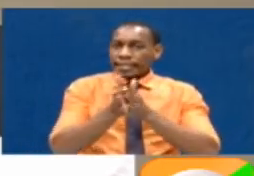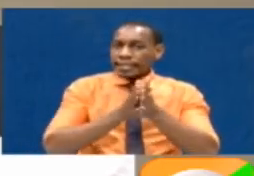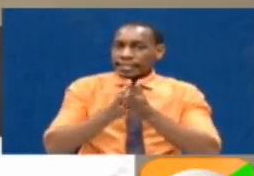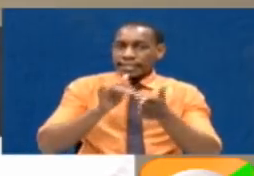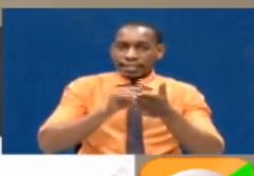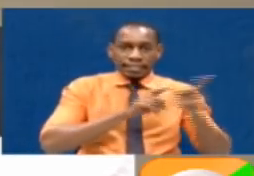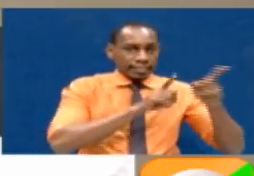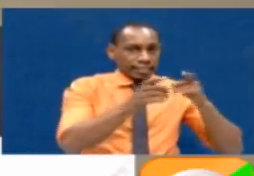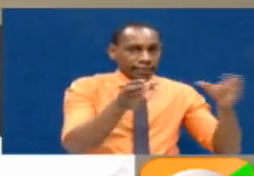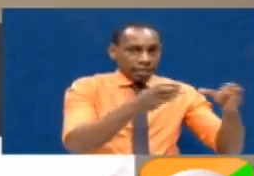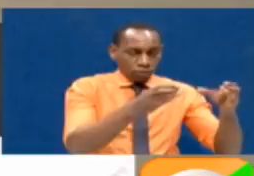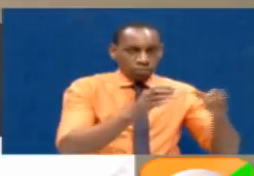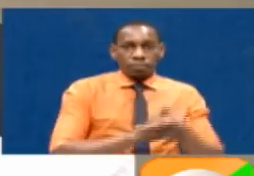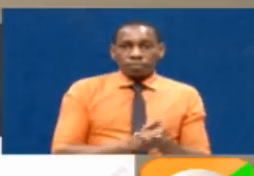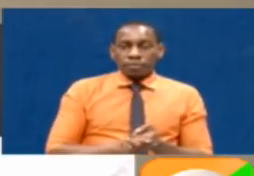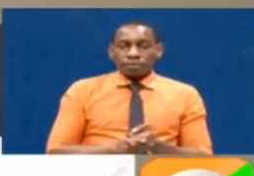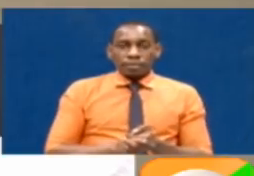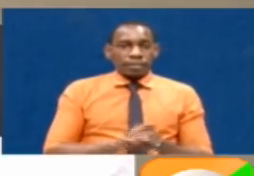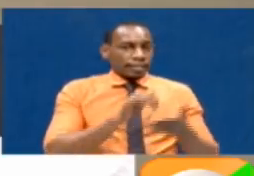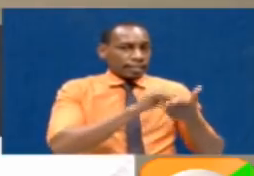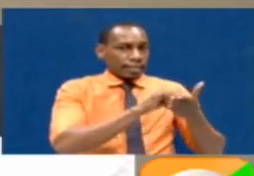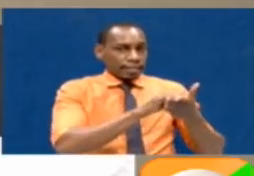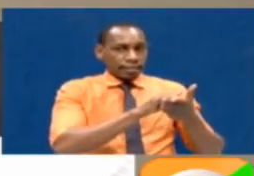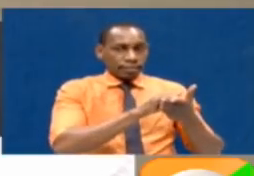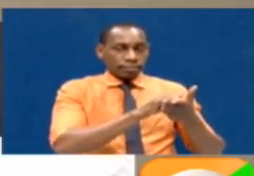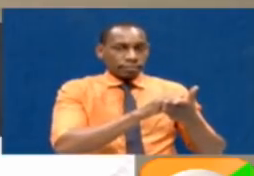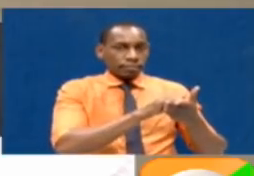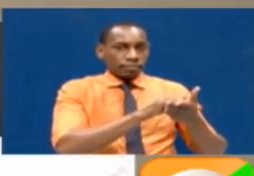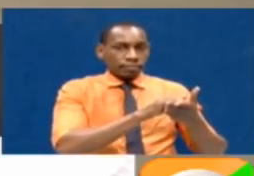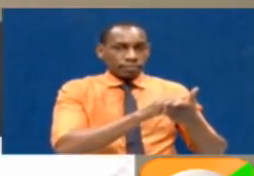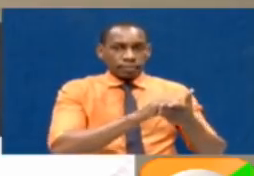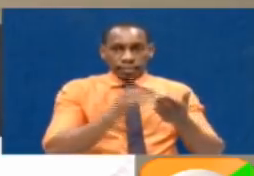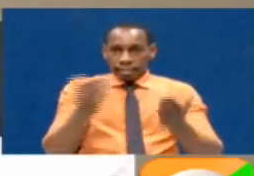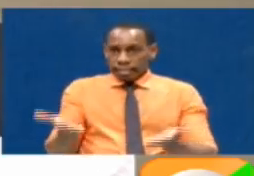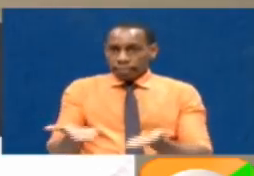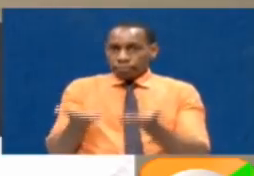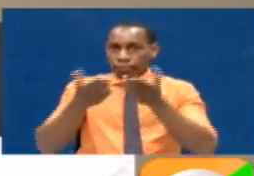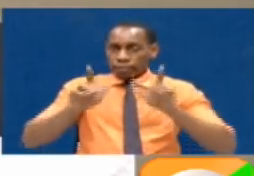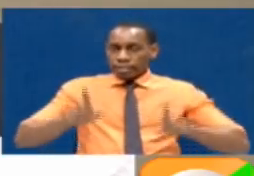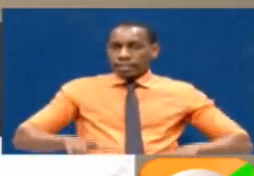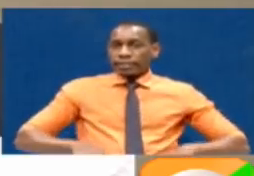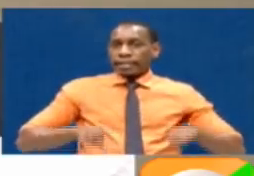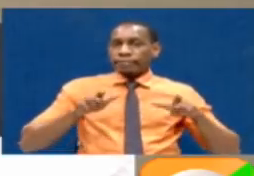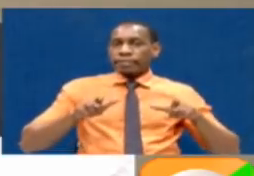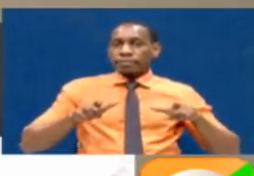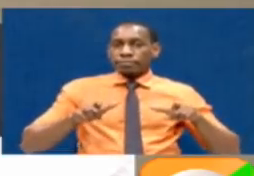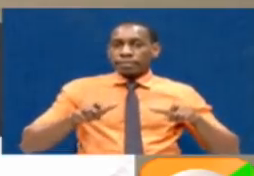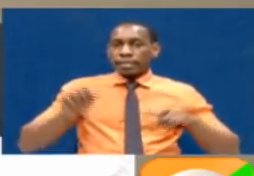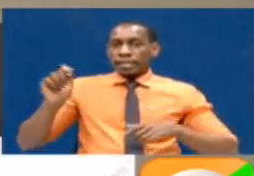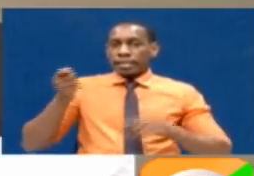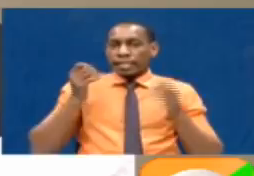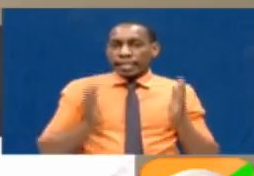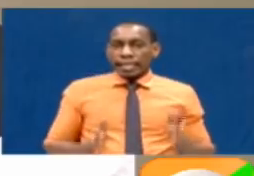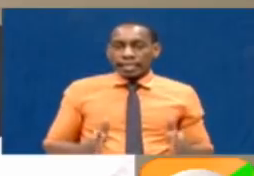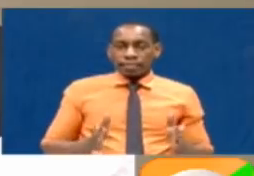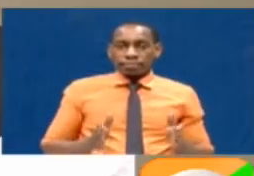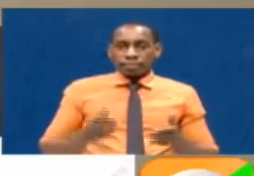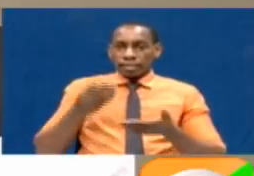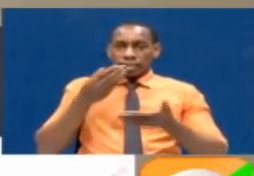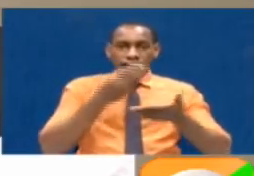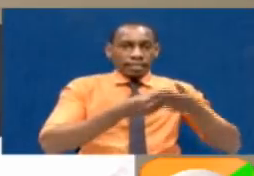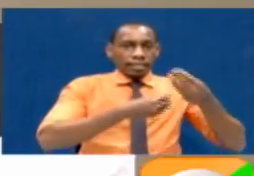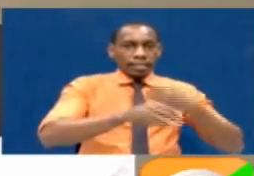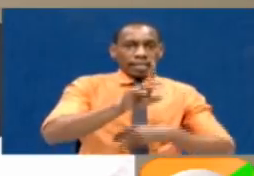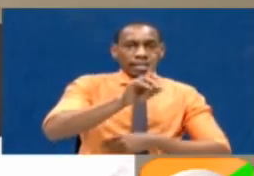what Safaricom is, which is ensuring that we improve the lives of Kenyans. So selling